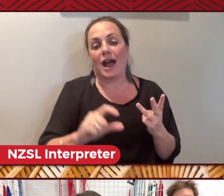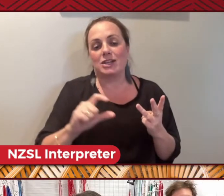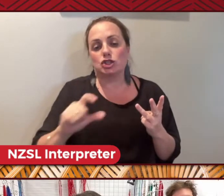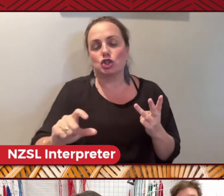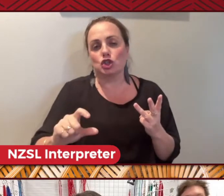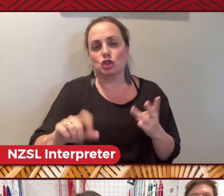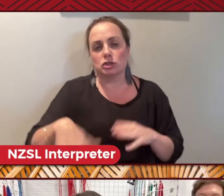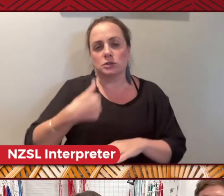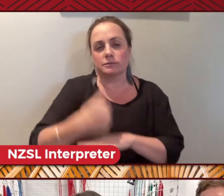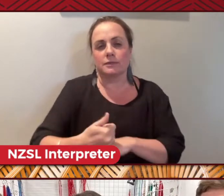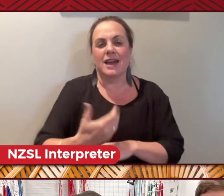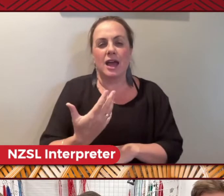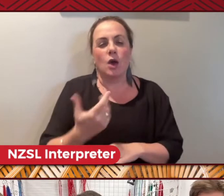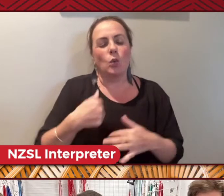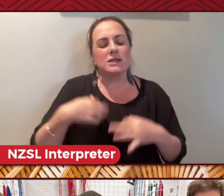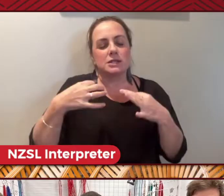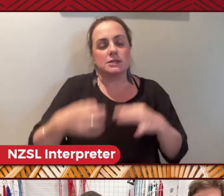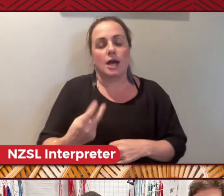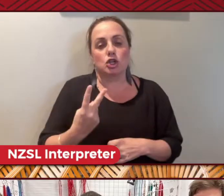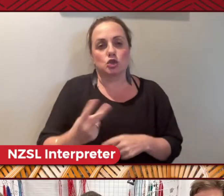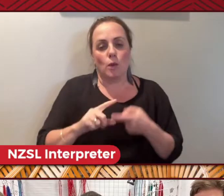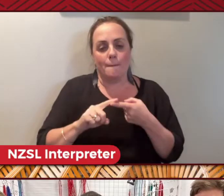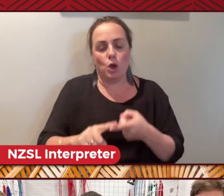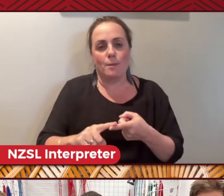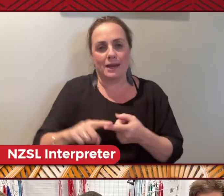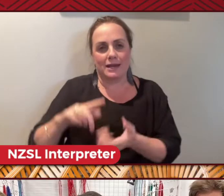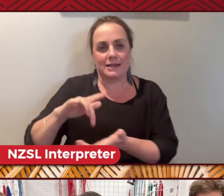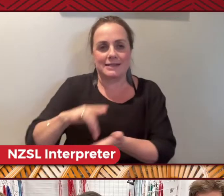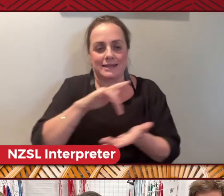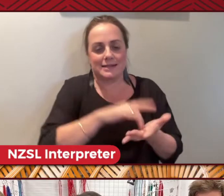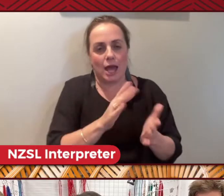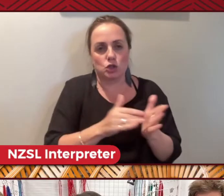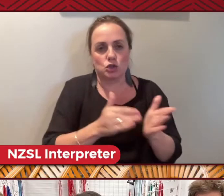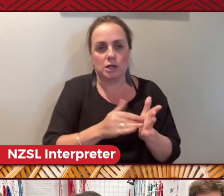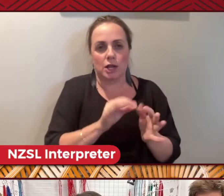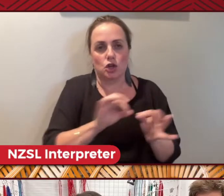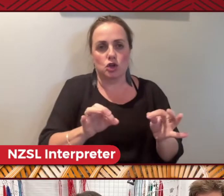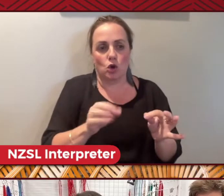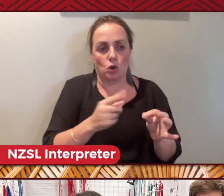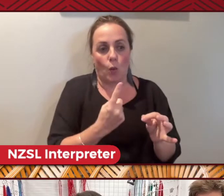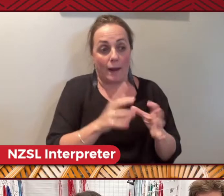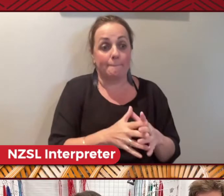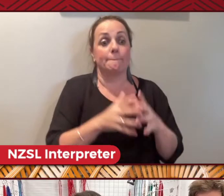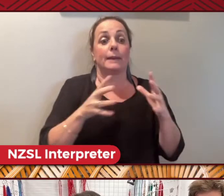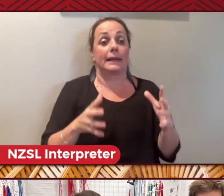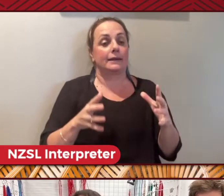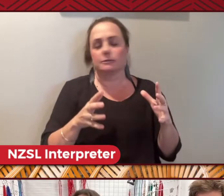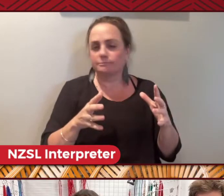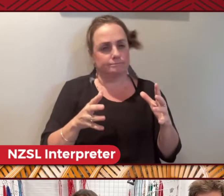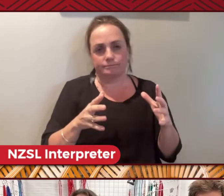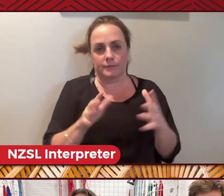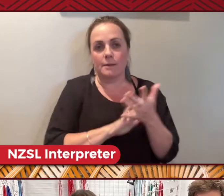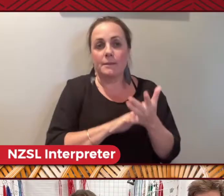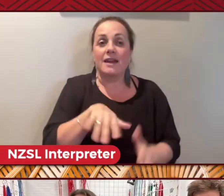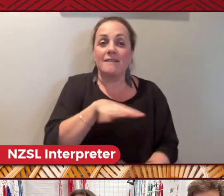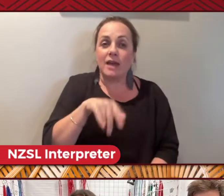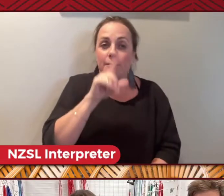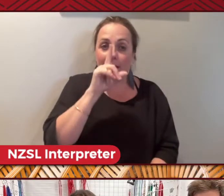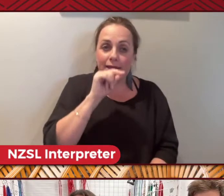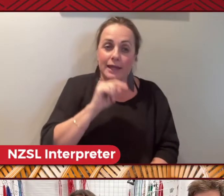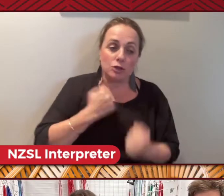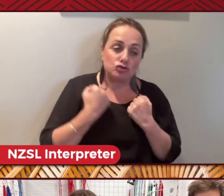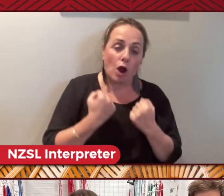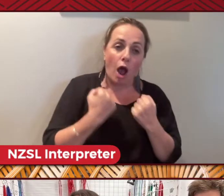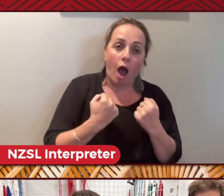decided to have 2 permanent clinics in New Zealand rather than one big flagship clinic, so that families could travel by